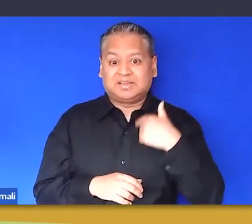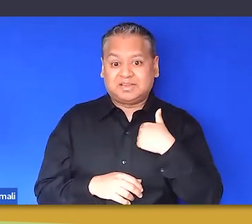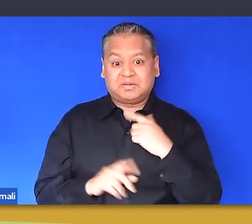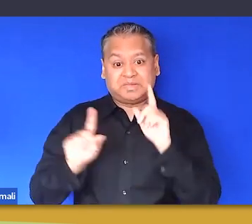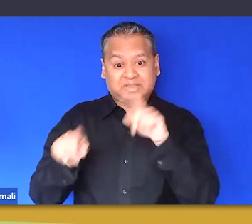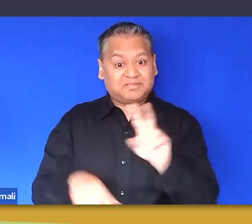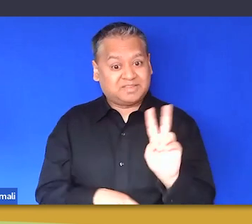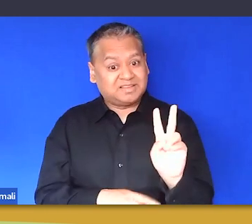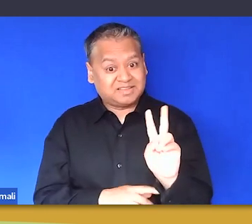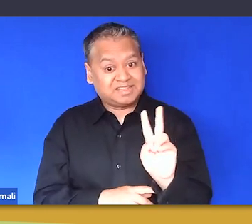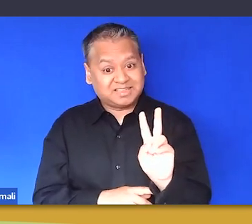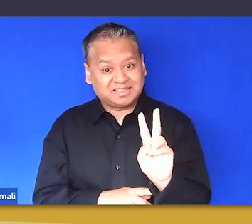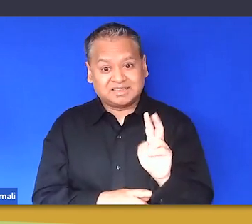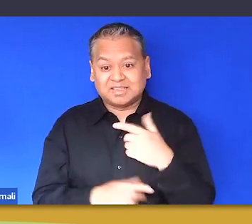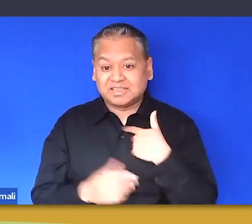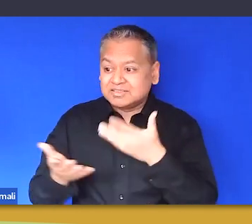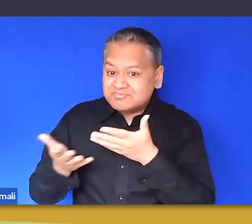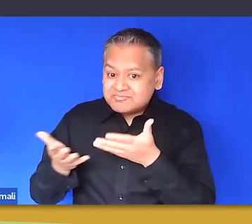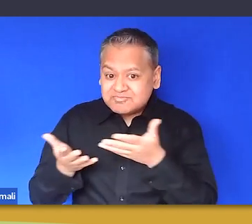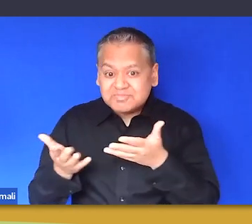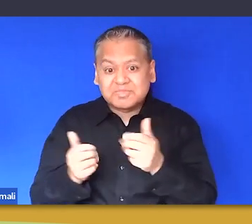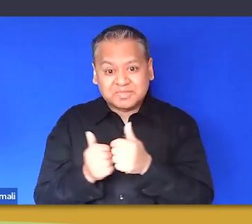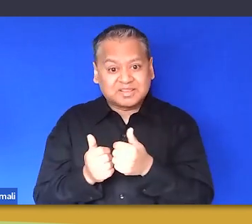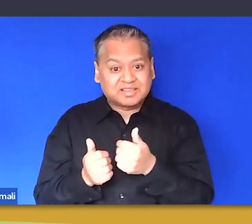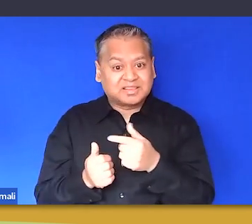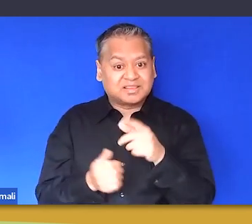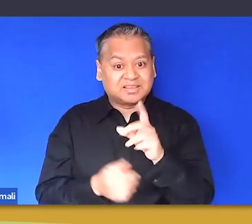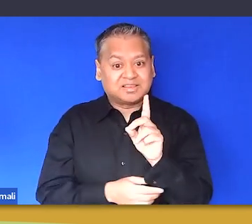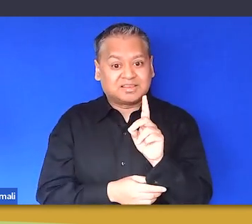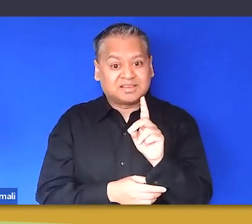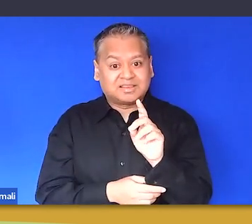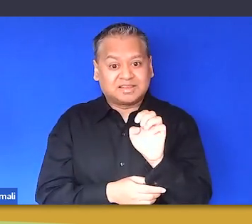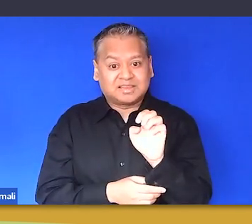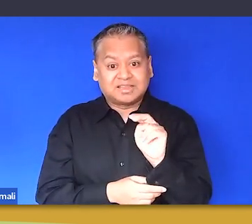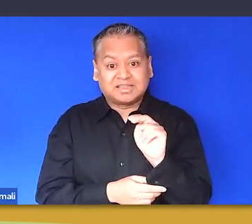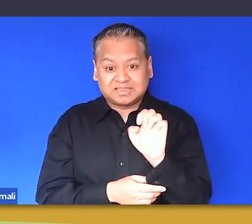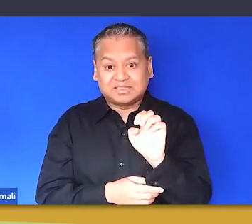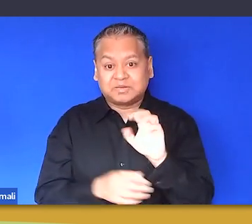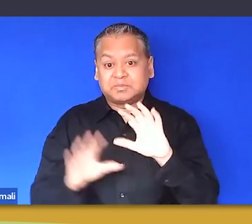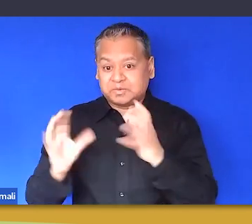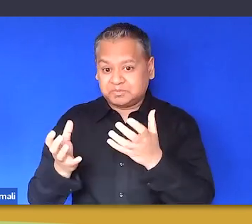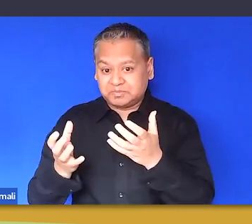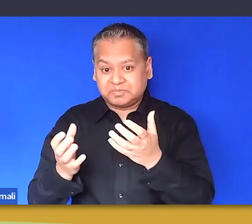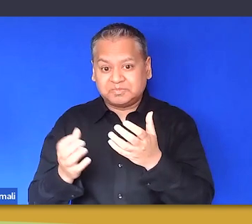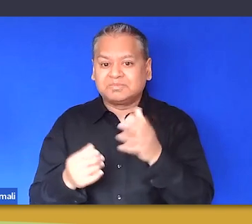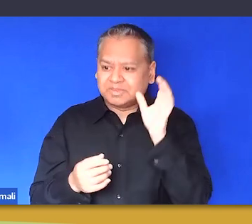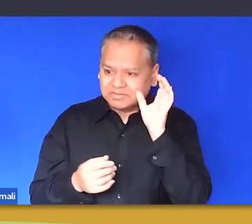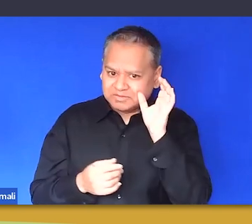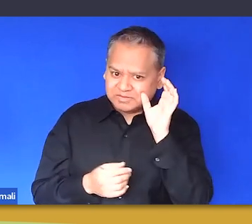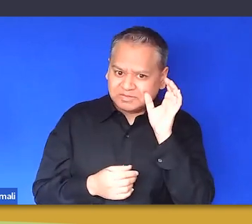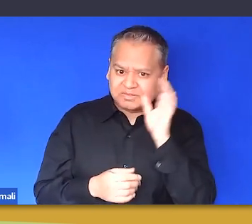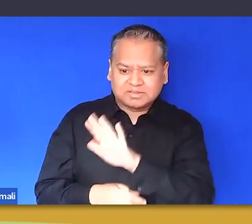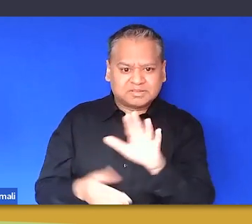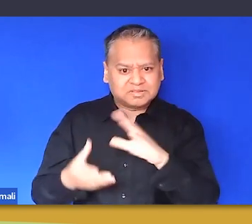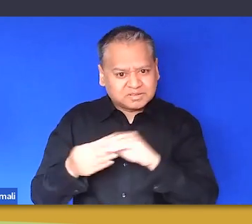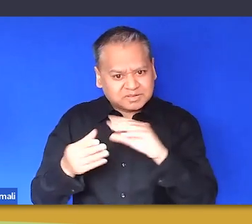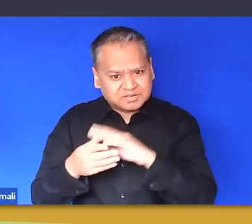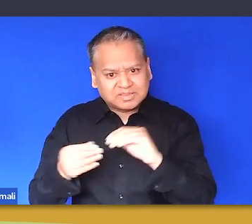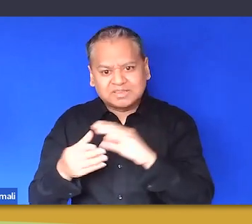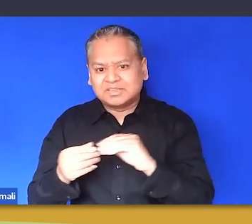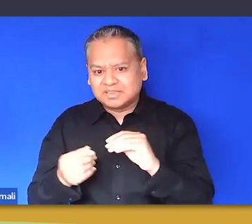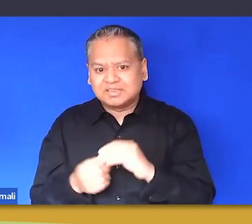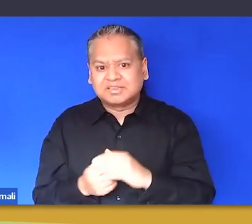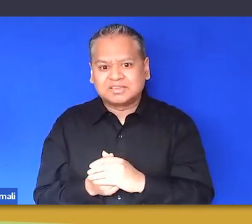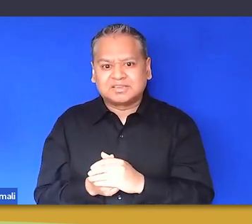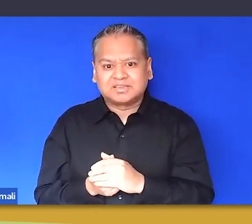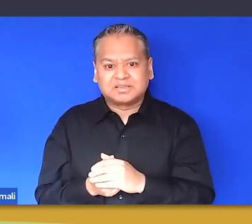the stories about Dene territory, and the sentence that stuck with me was, "We're still here,